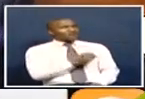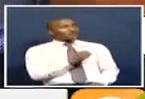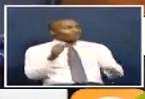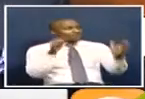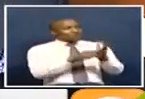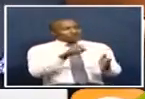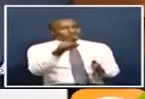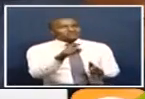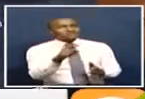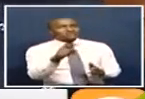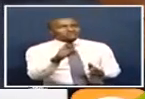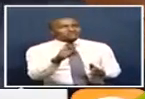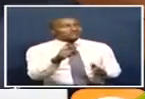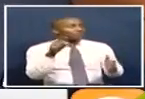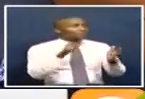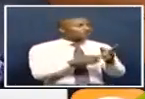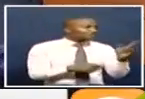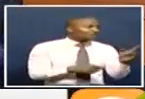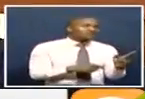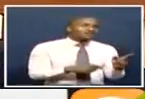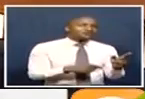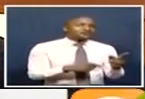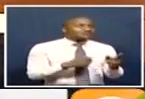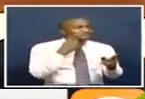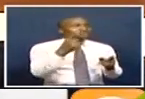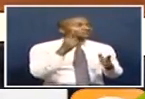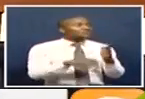On JK, you endorse yes. this guy, yes. see what he's doing. Right.